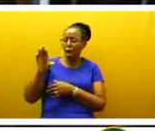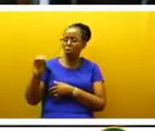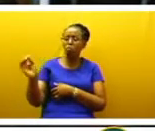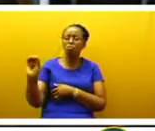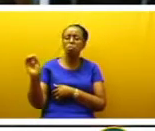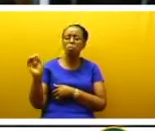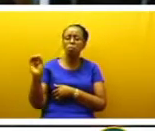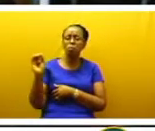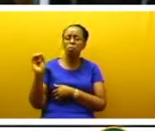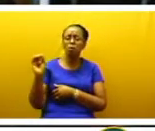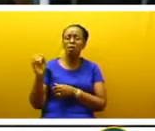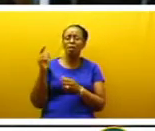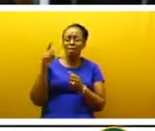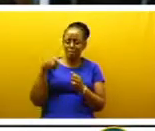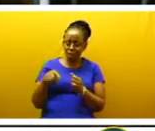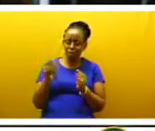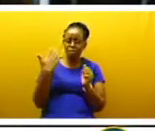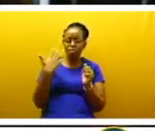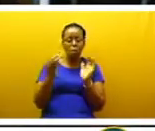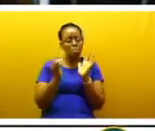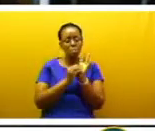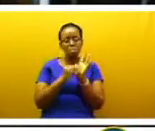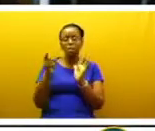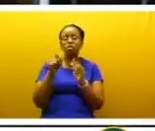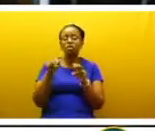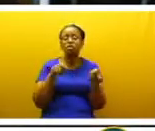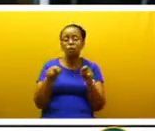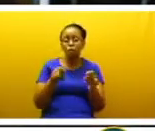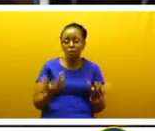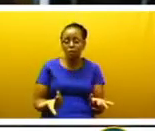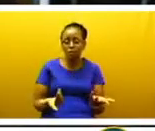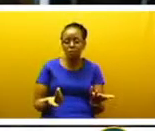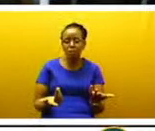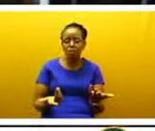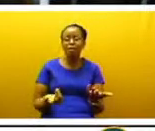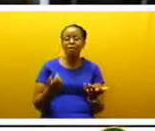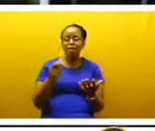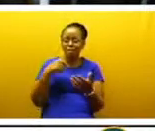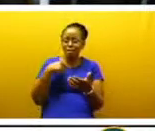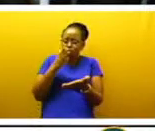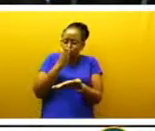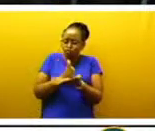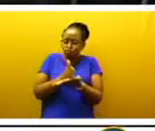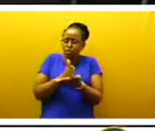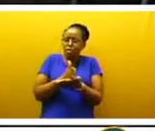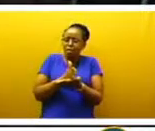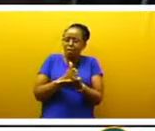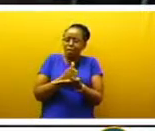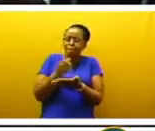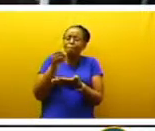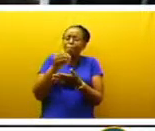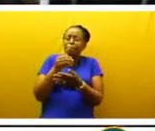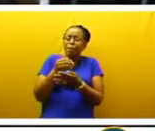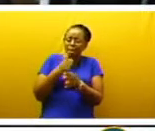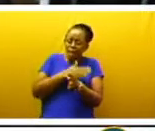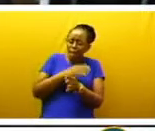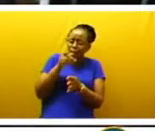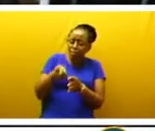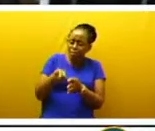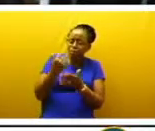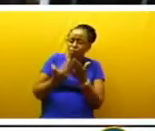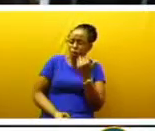and he put it there. What is the substantive truth behind this? What is the substantive